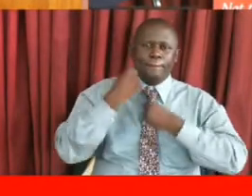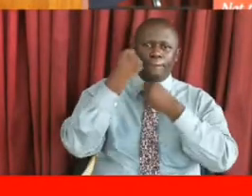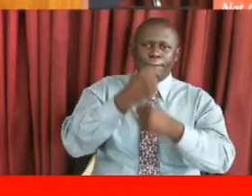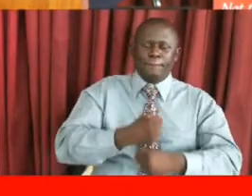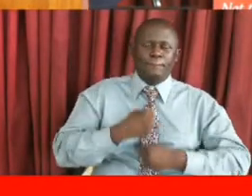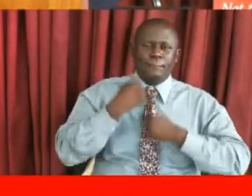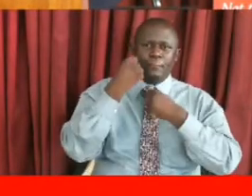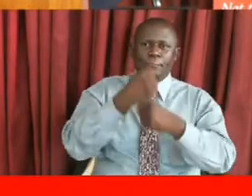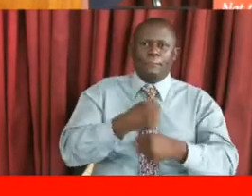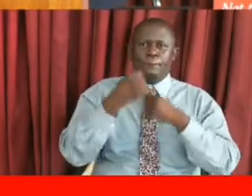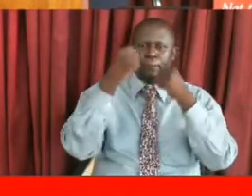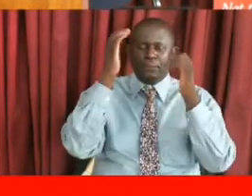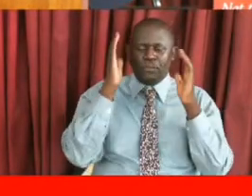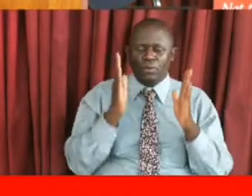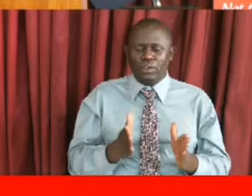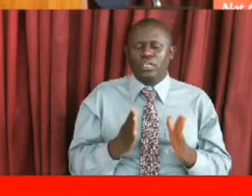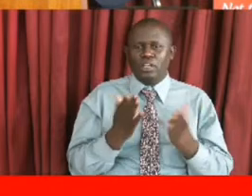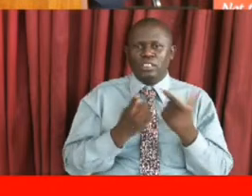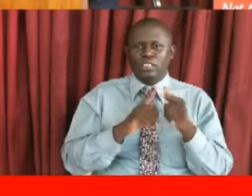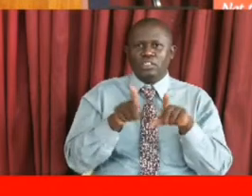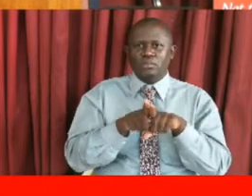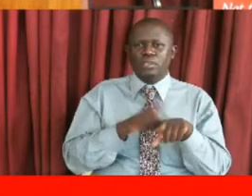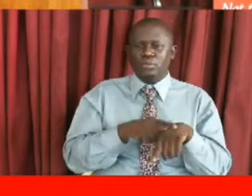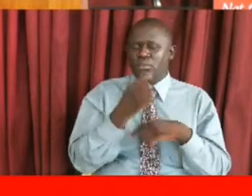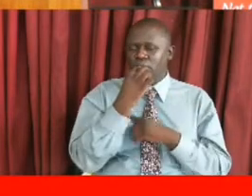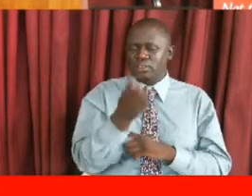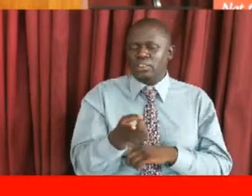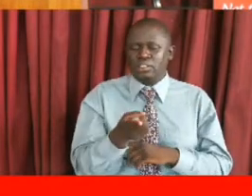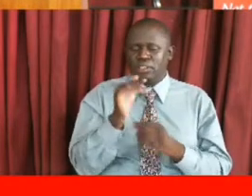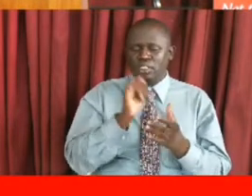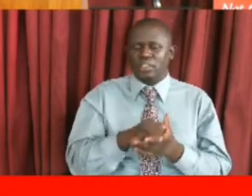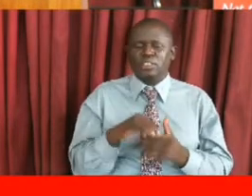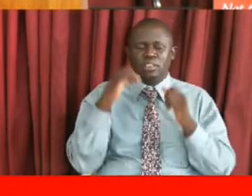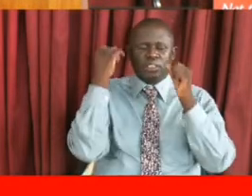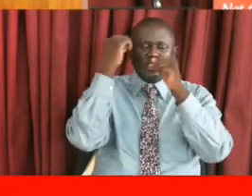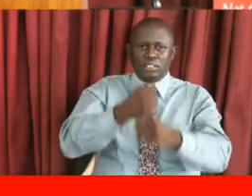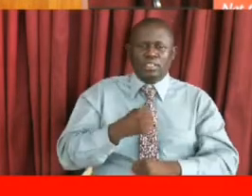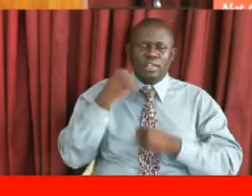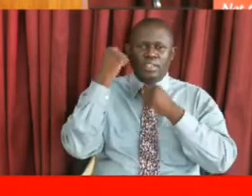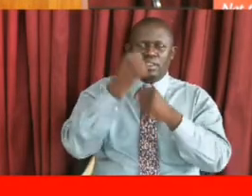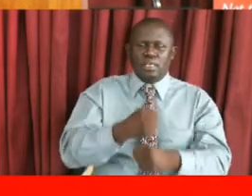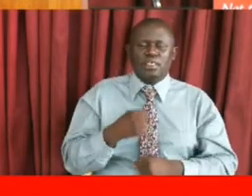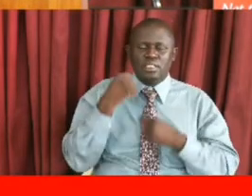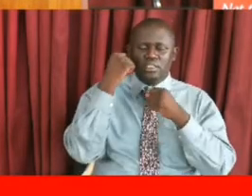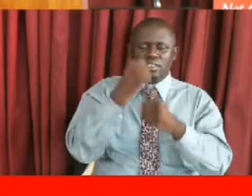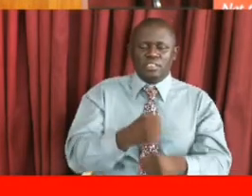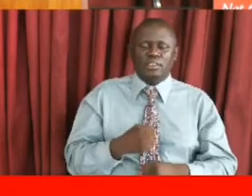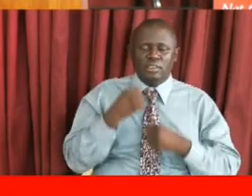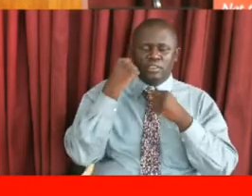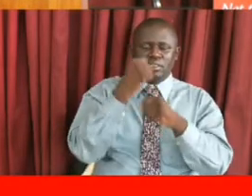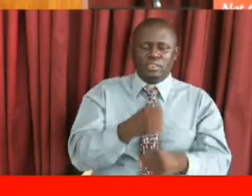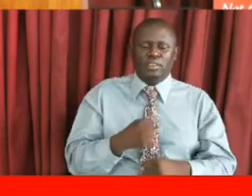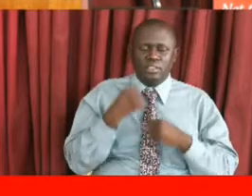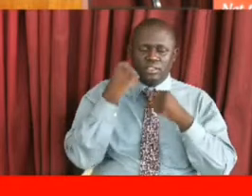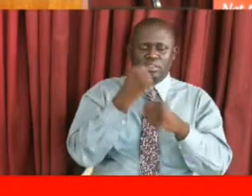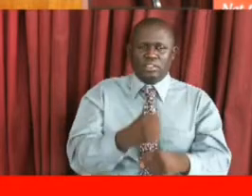Rider he says in 189 notice the rider on the White Horse don't have any